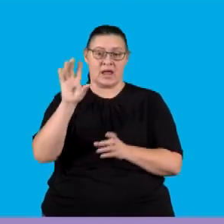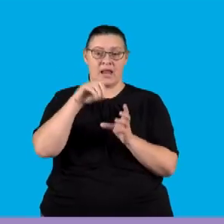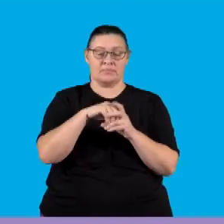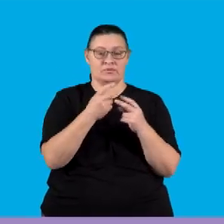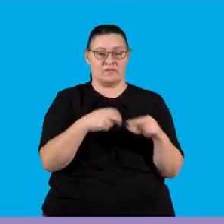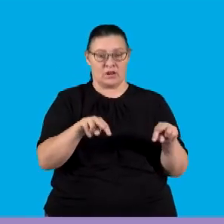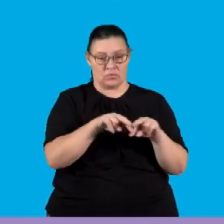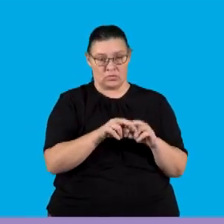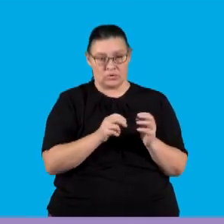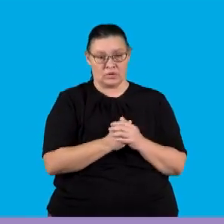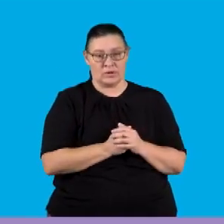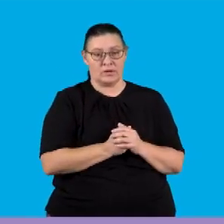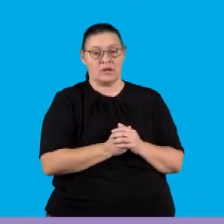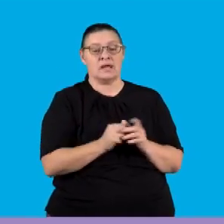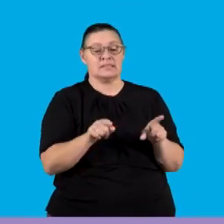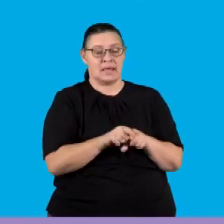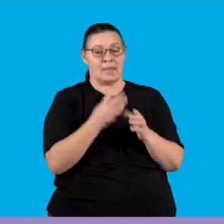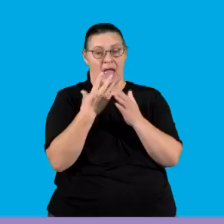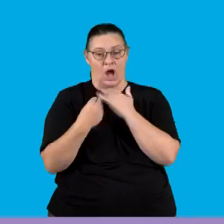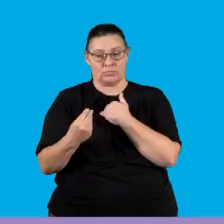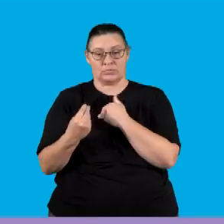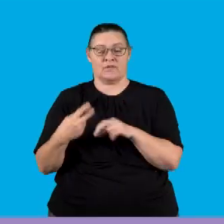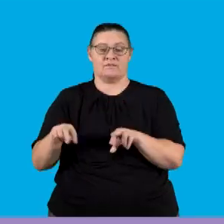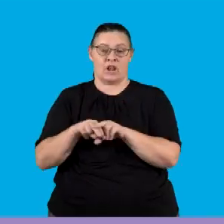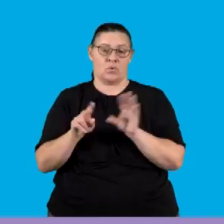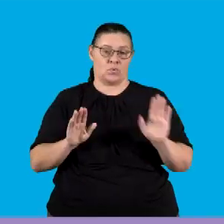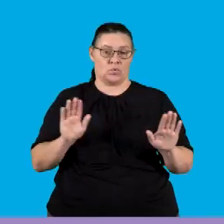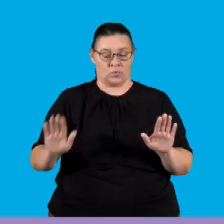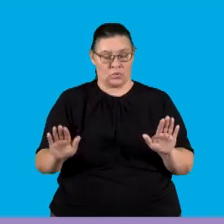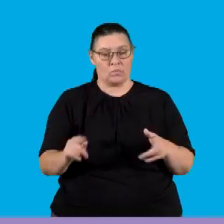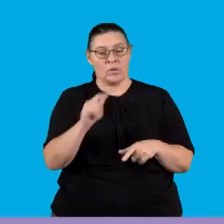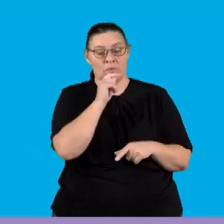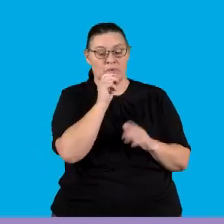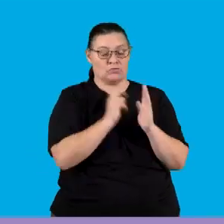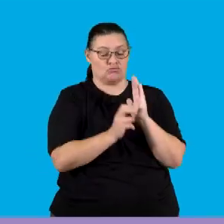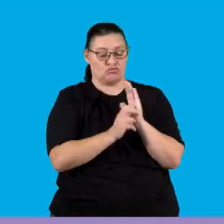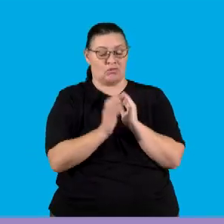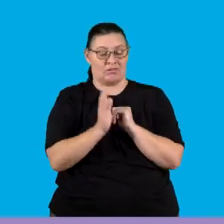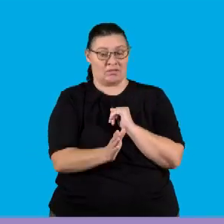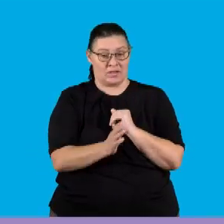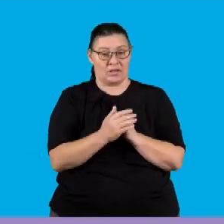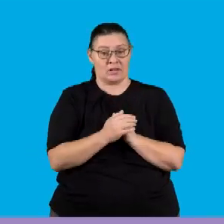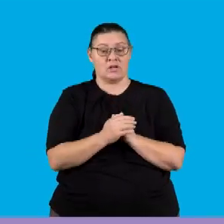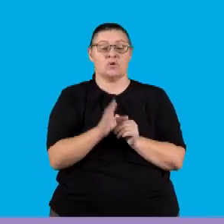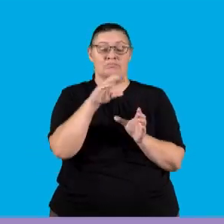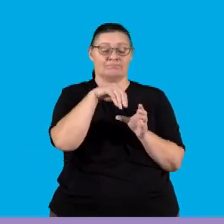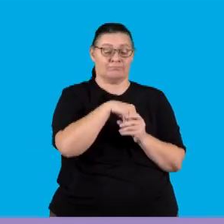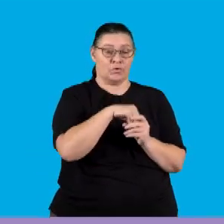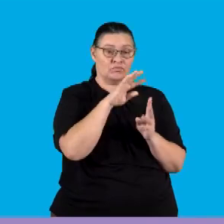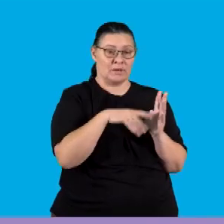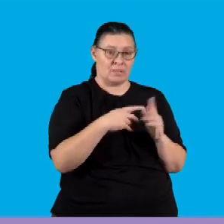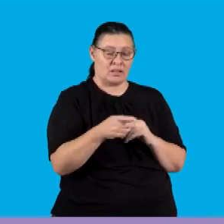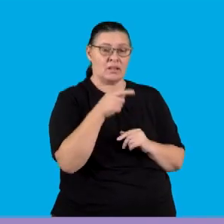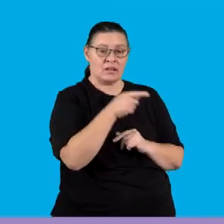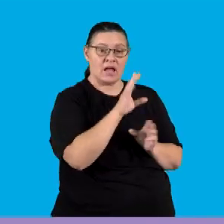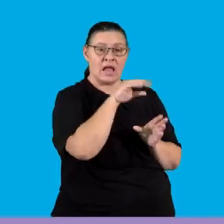fill out the input values, of course, as well as the output values, by using our rule. So in